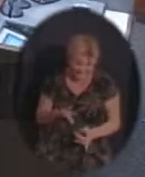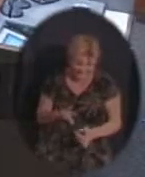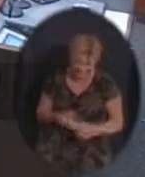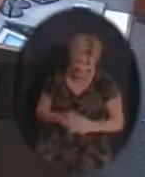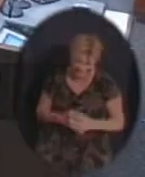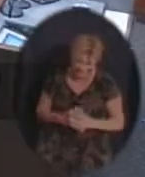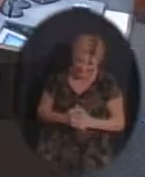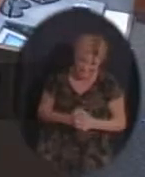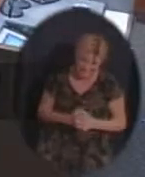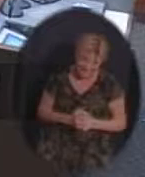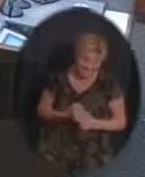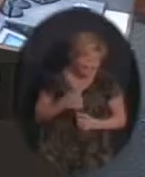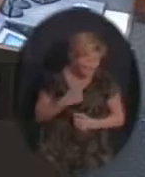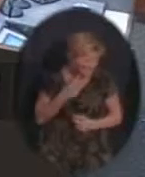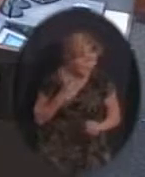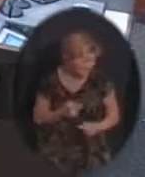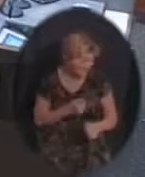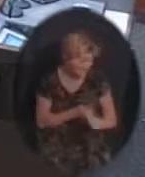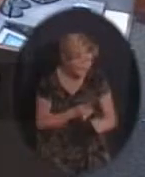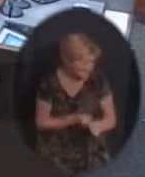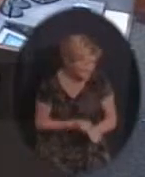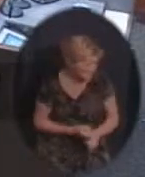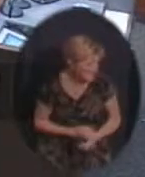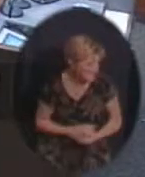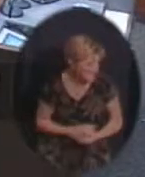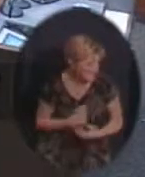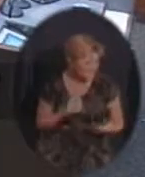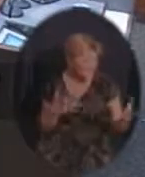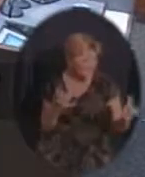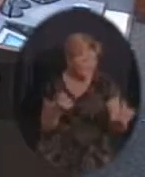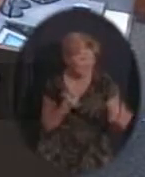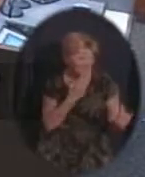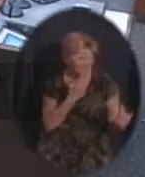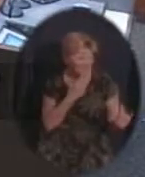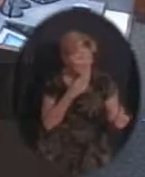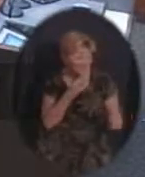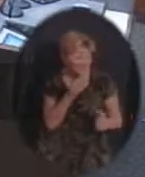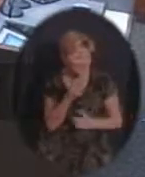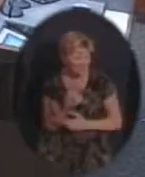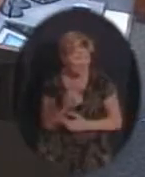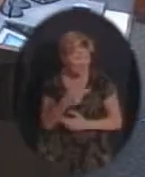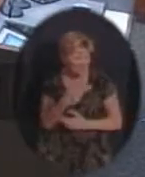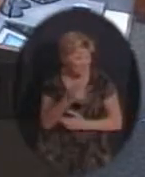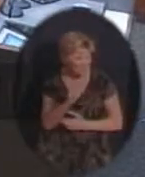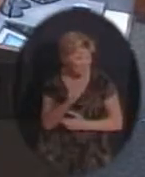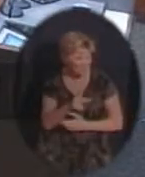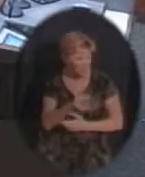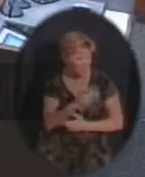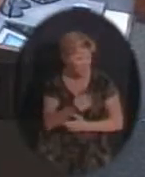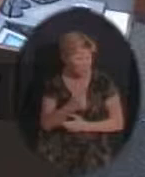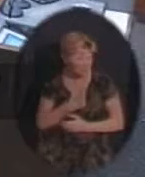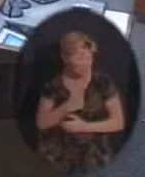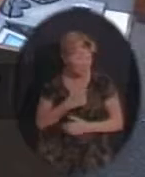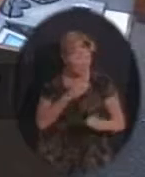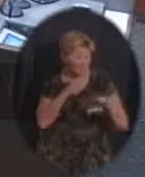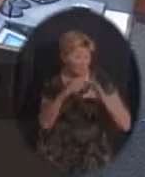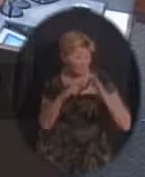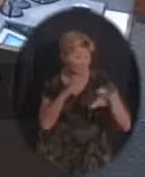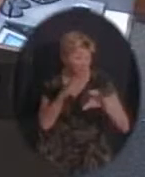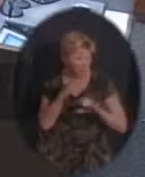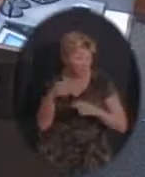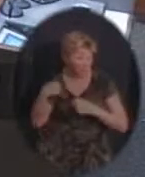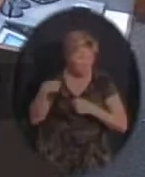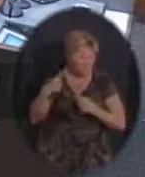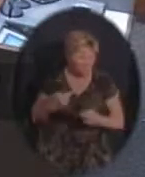about? Ms. Ashley? I just wanted to mention that Jim Houghton and I have been in conversation the last few days in regard to naming